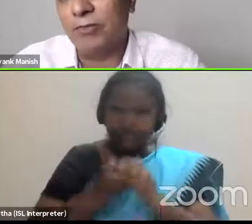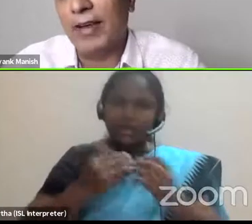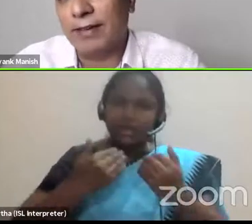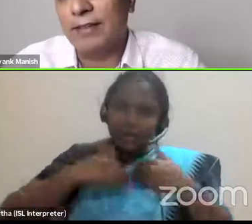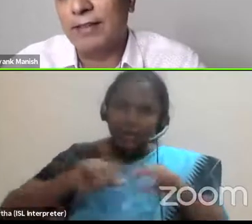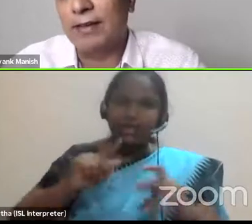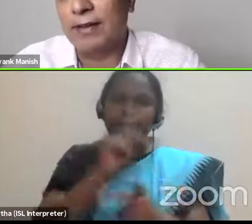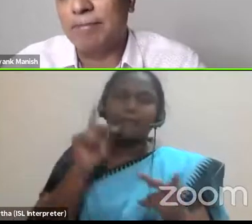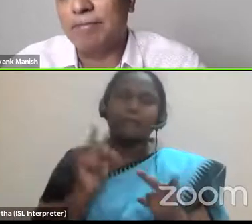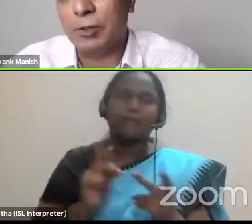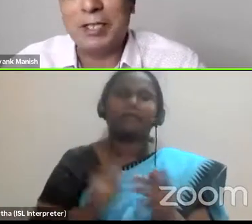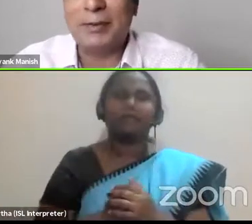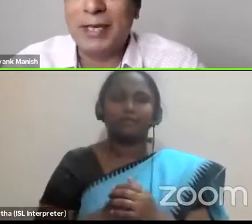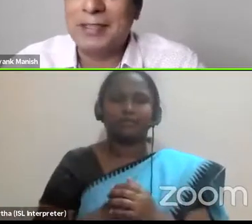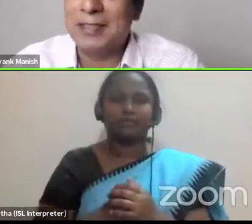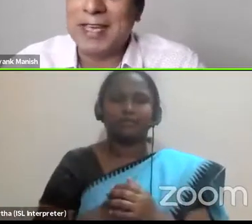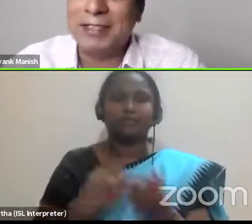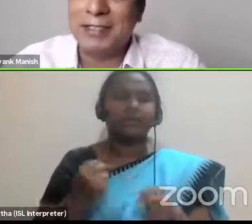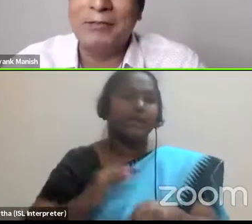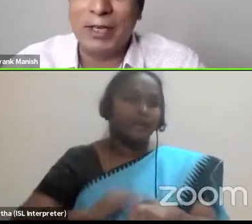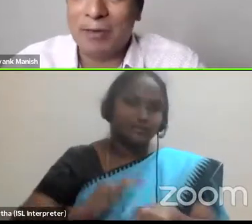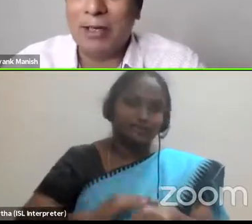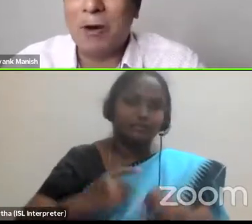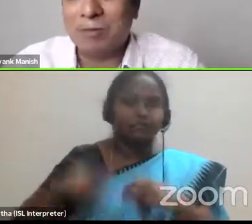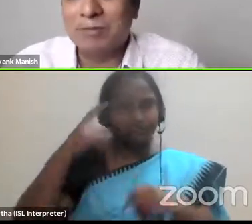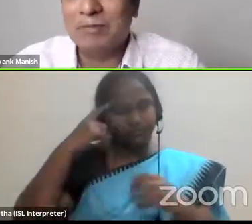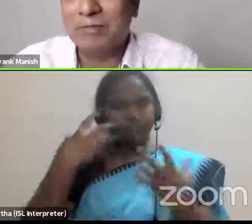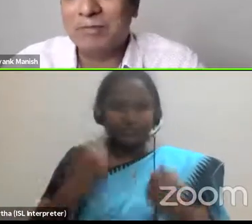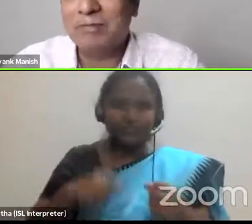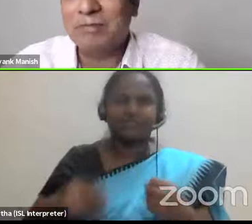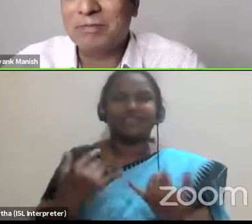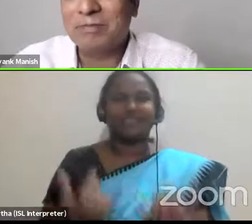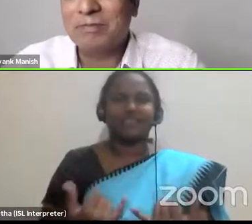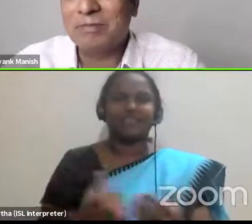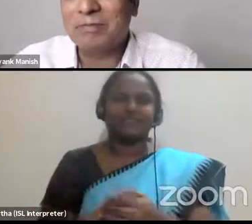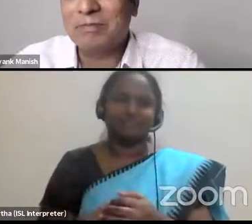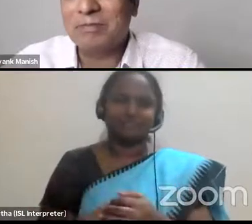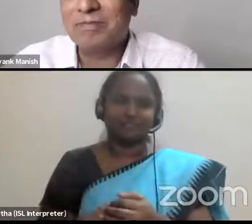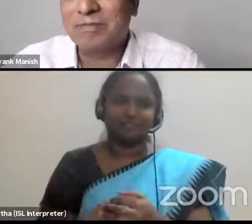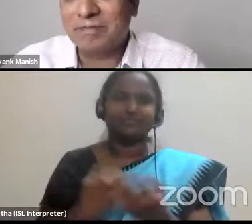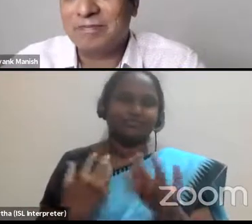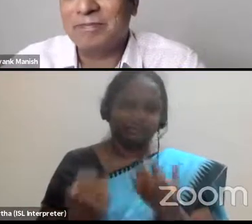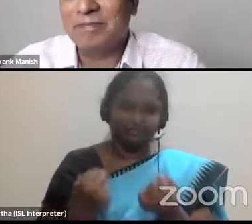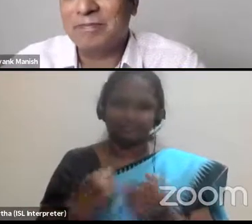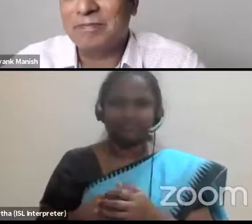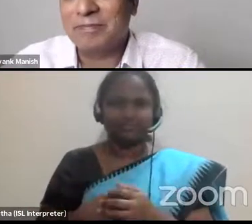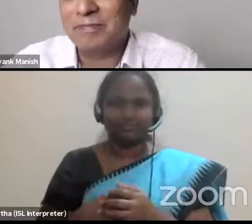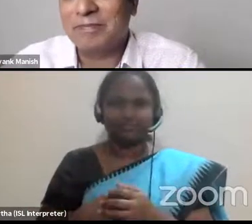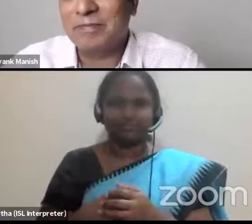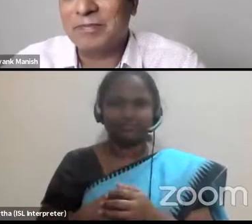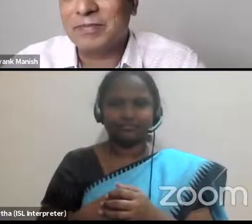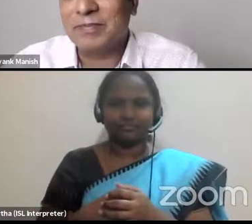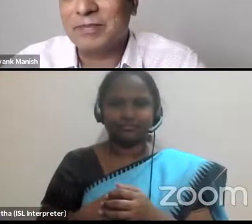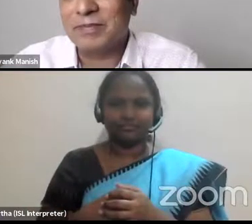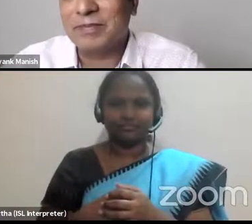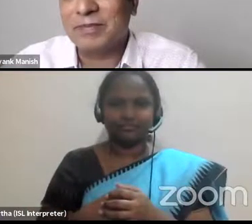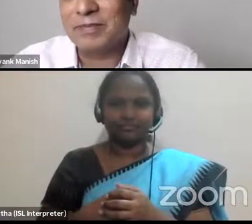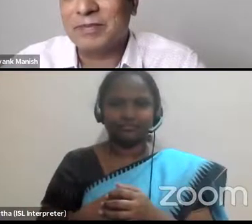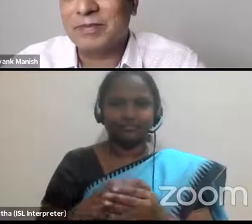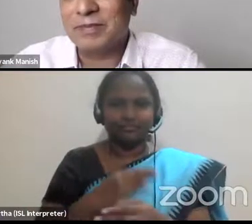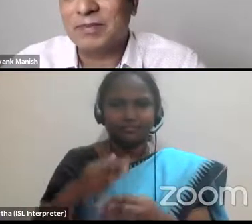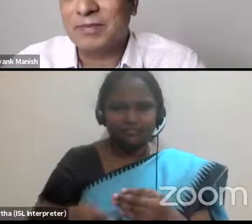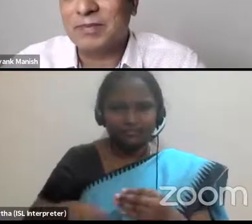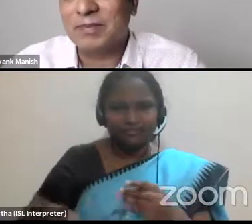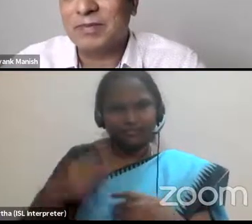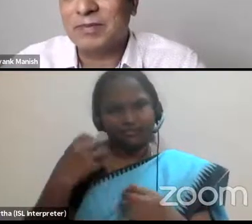us to perfect, the experience as it's available now. Got it. So I think, Shubhashis, as we wrap up here,